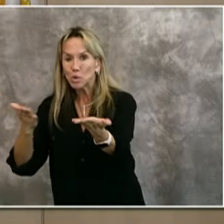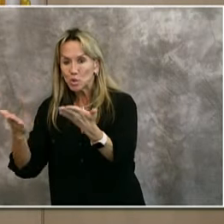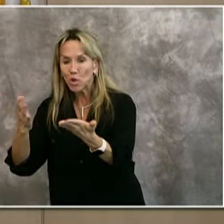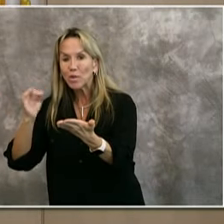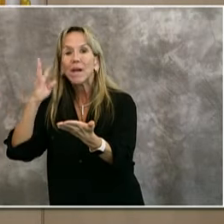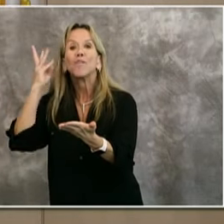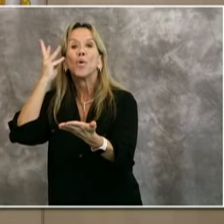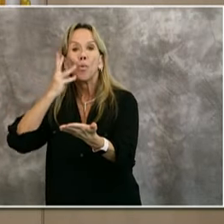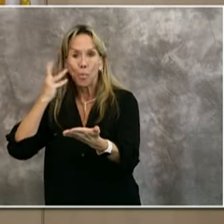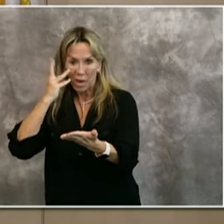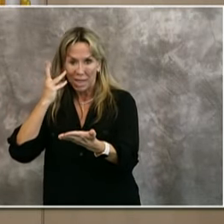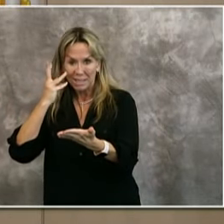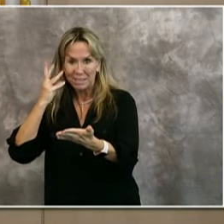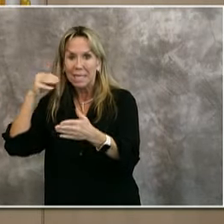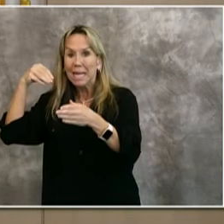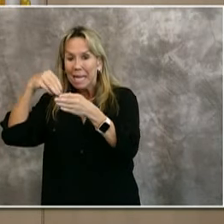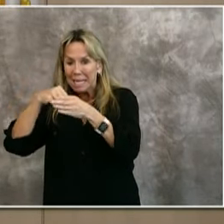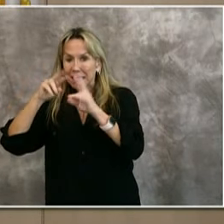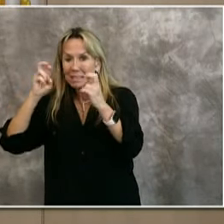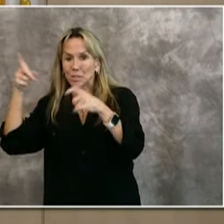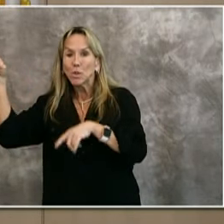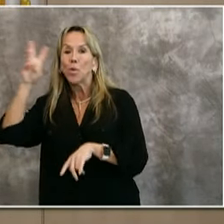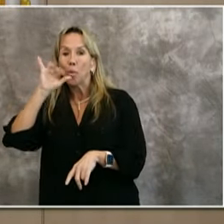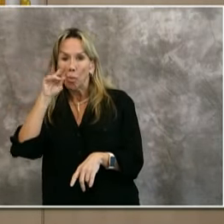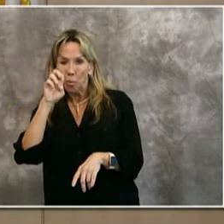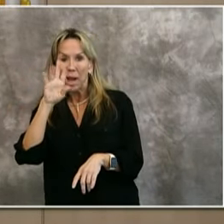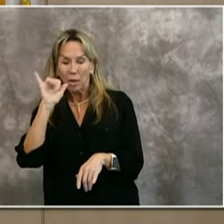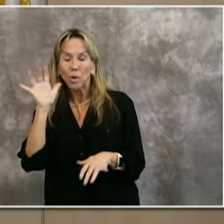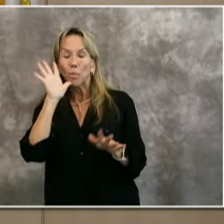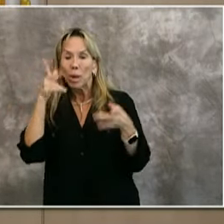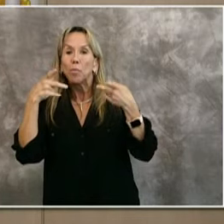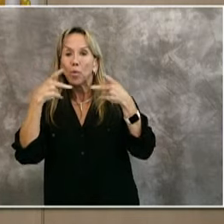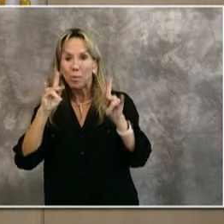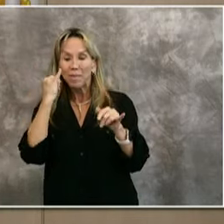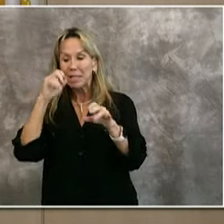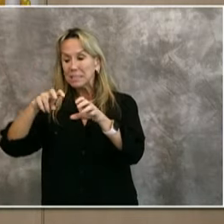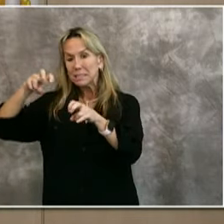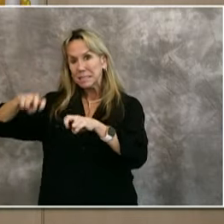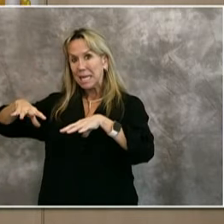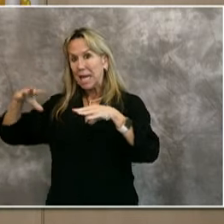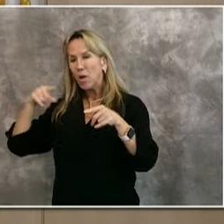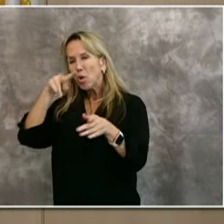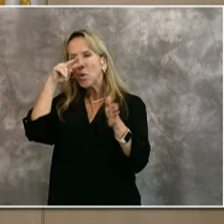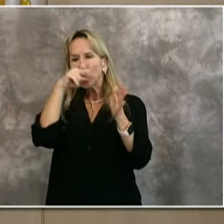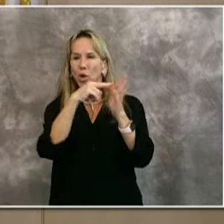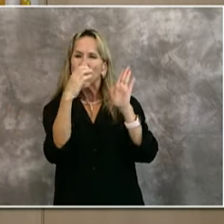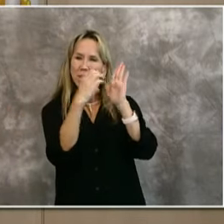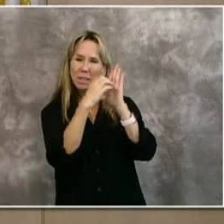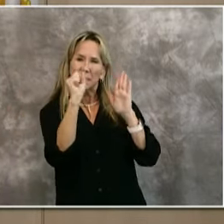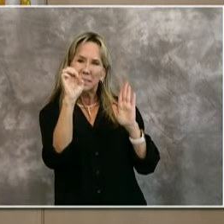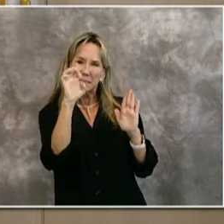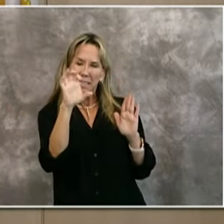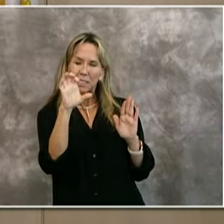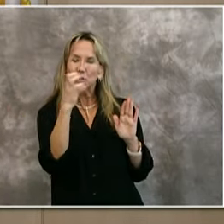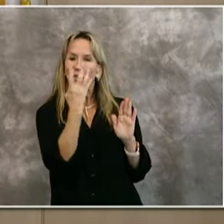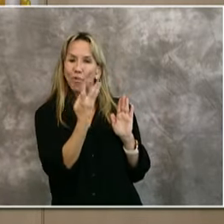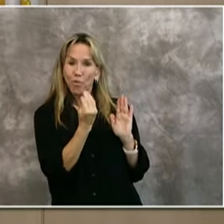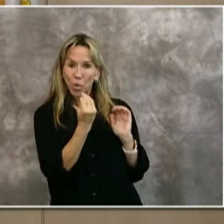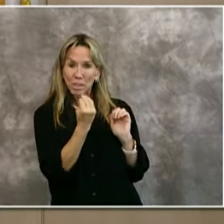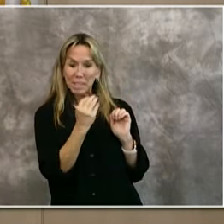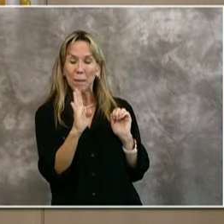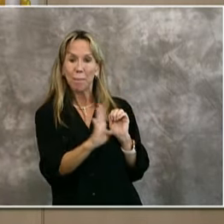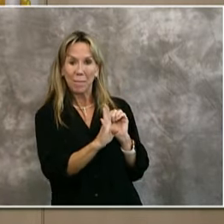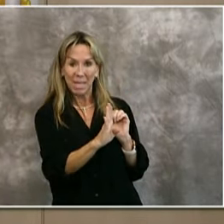that addresses the issue and concern you have. And that is identified in Section 14B of the